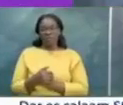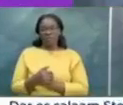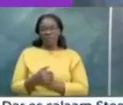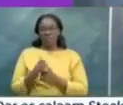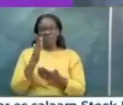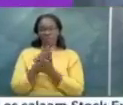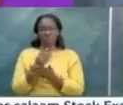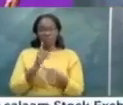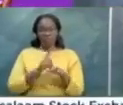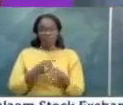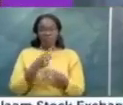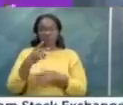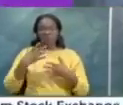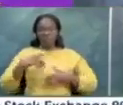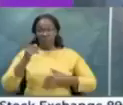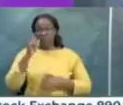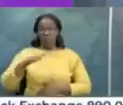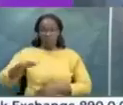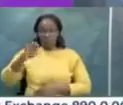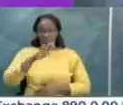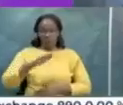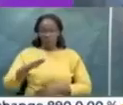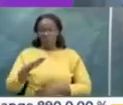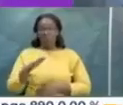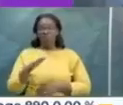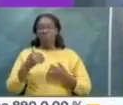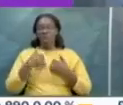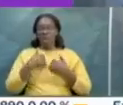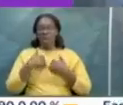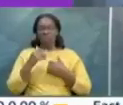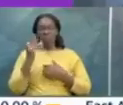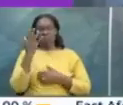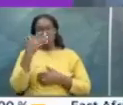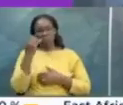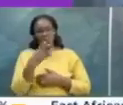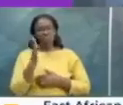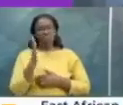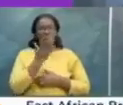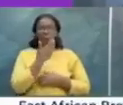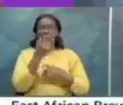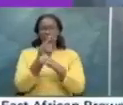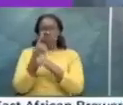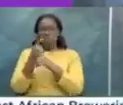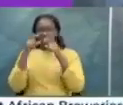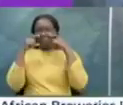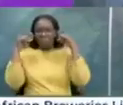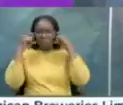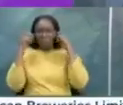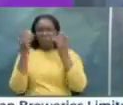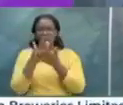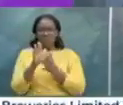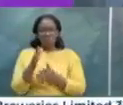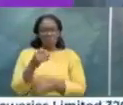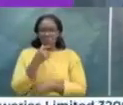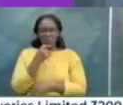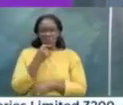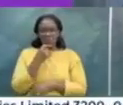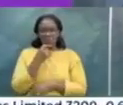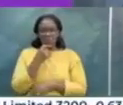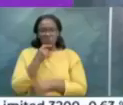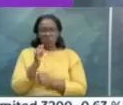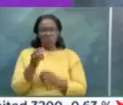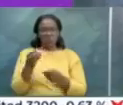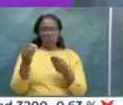people around Nairobi streets wearing very colorful, masks. So I'm wondering if they're the same or they're going to give us